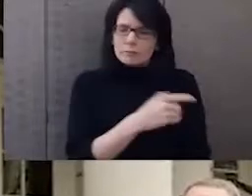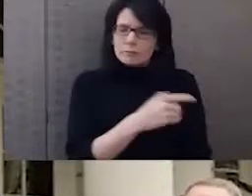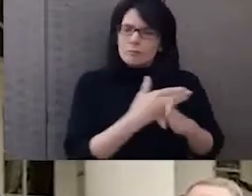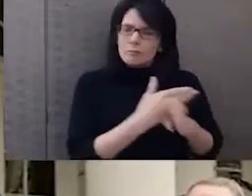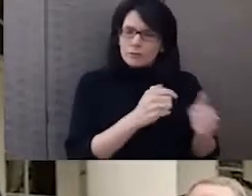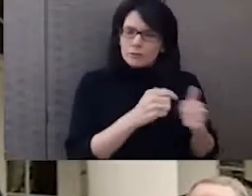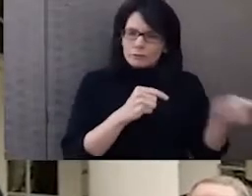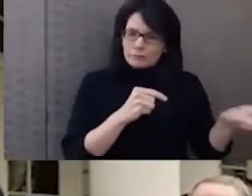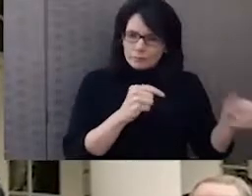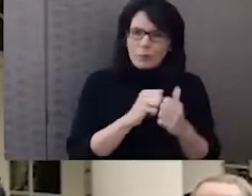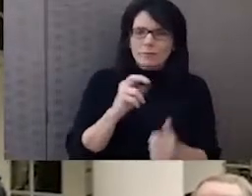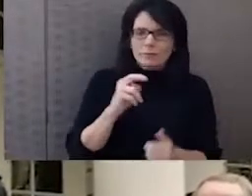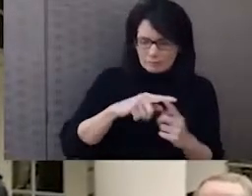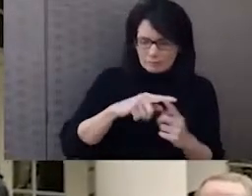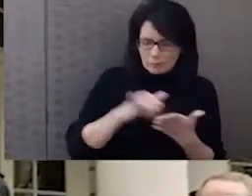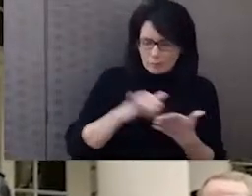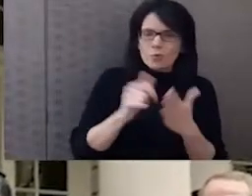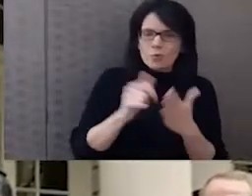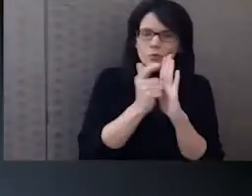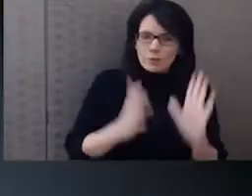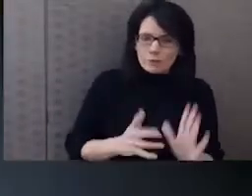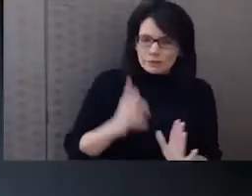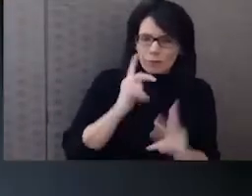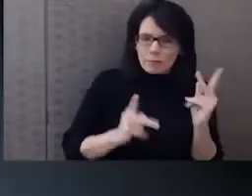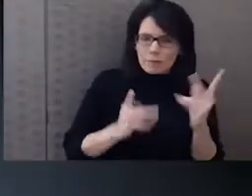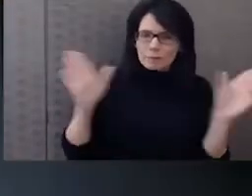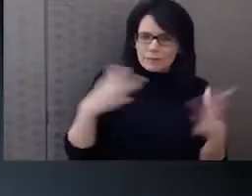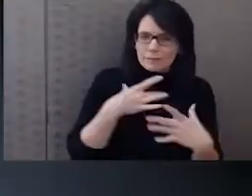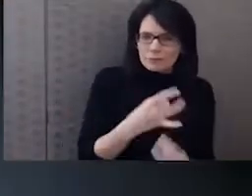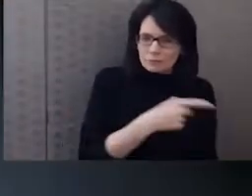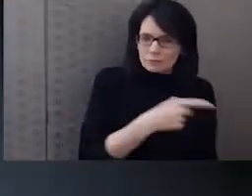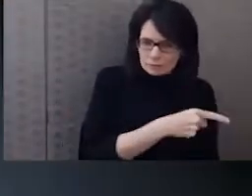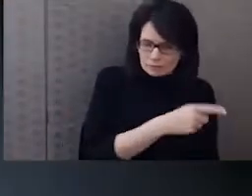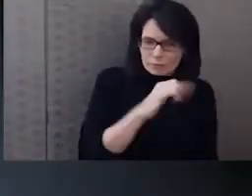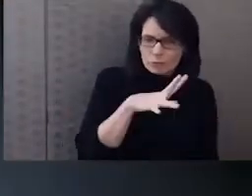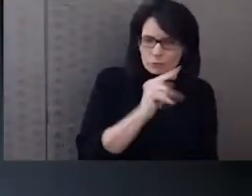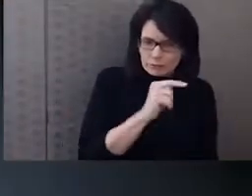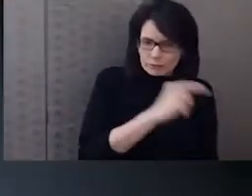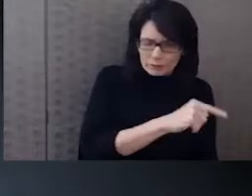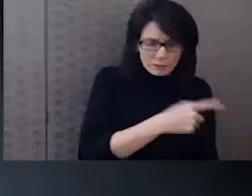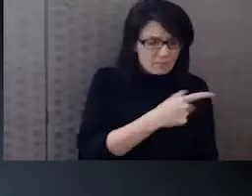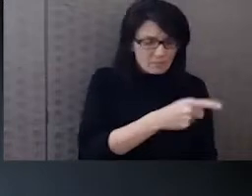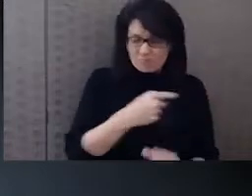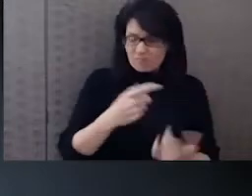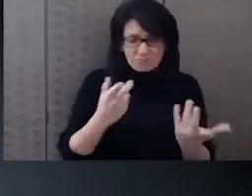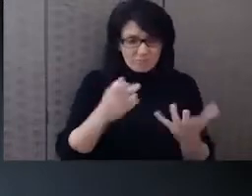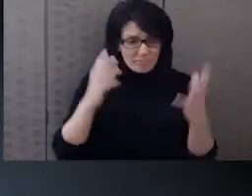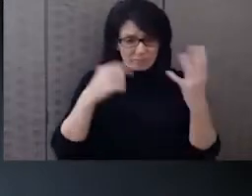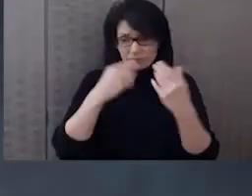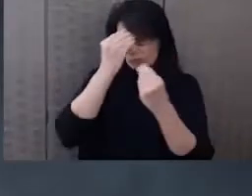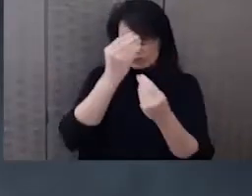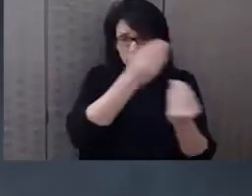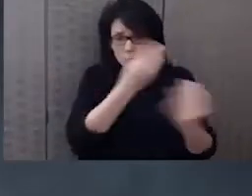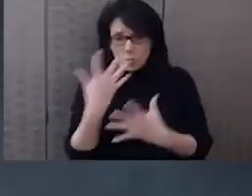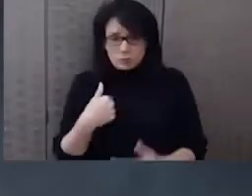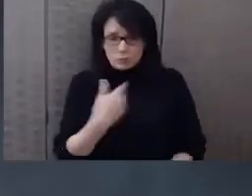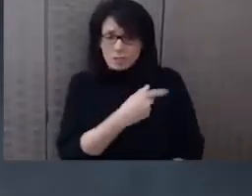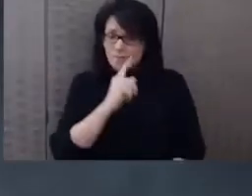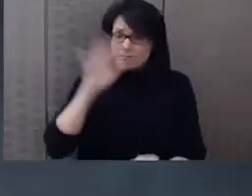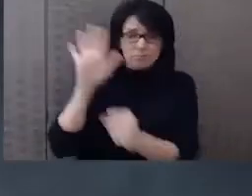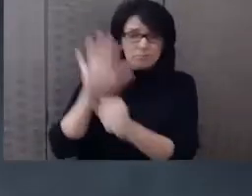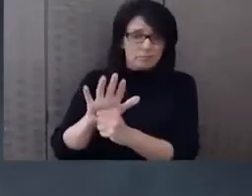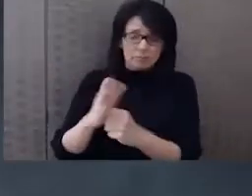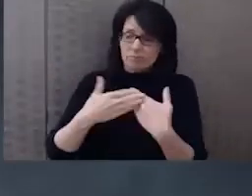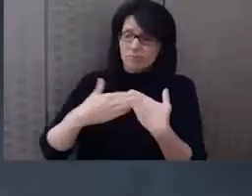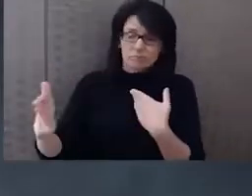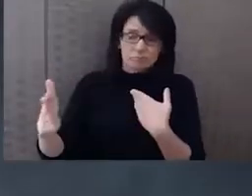built a deep relationship with us and our members that said like they were committing to this for the long run. And no matter how complex the